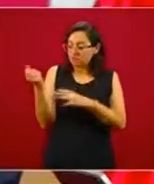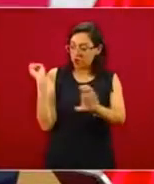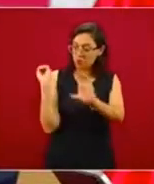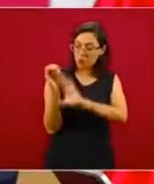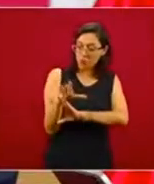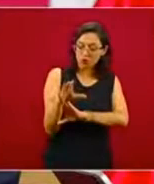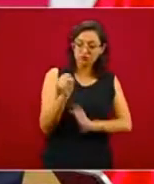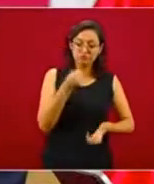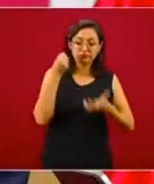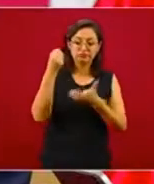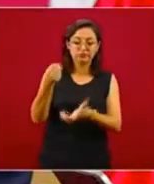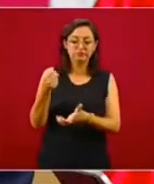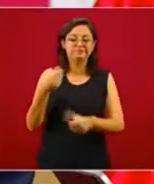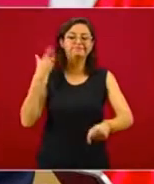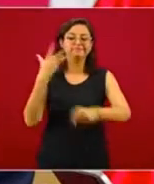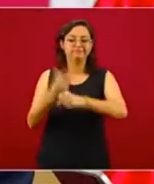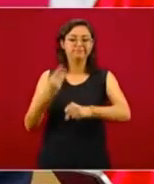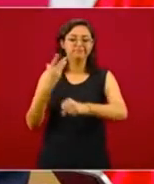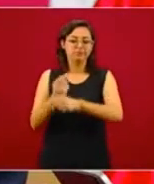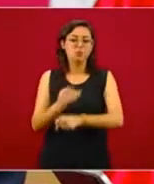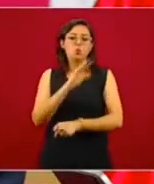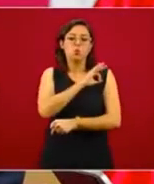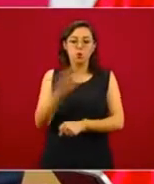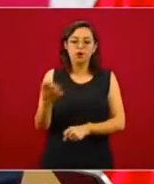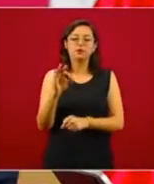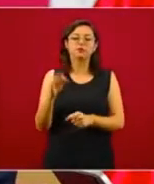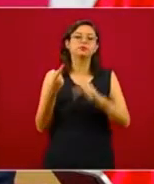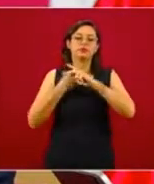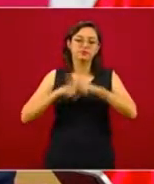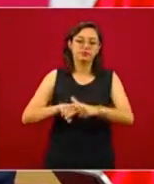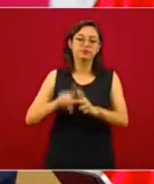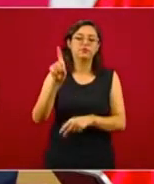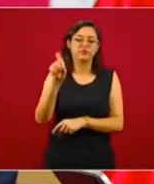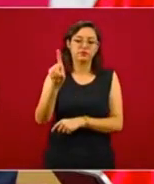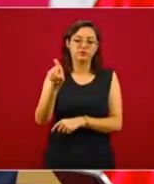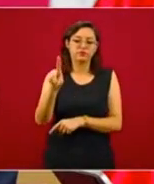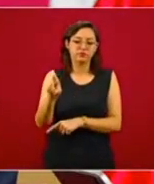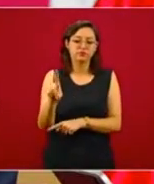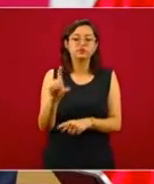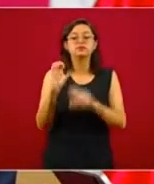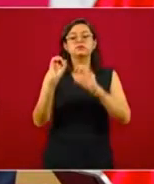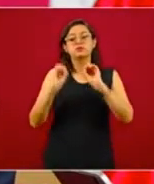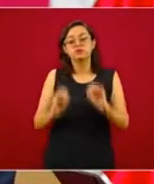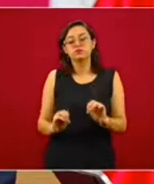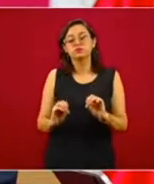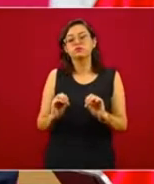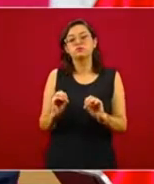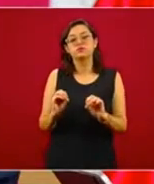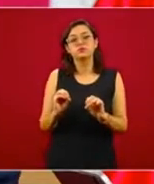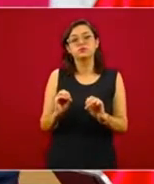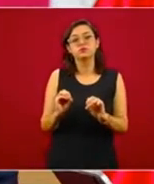all with this new resource, they now are going to be able to use